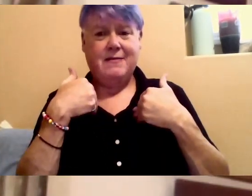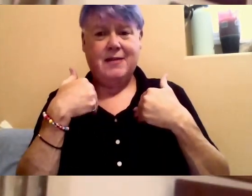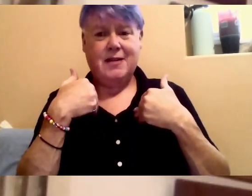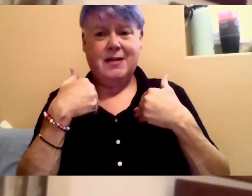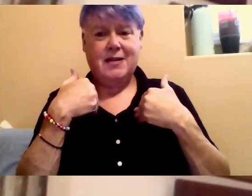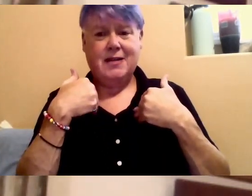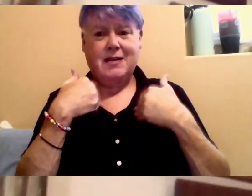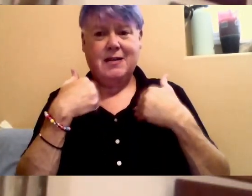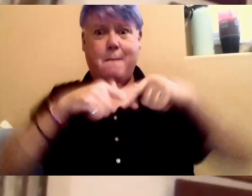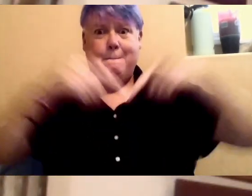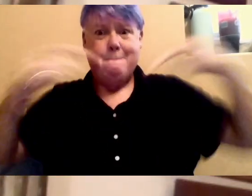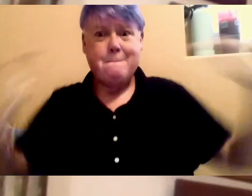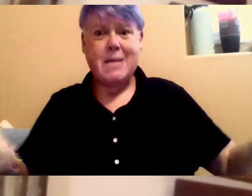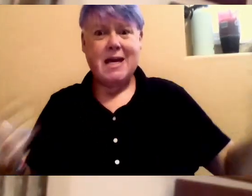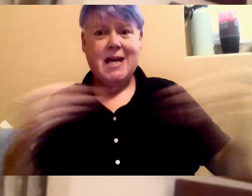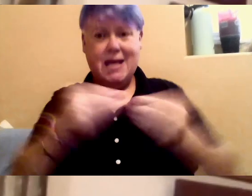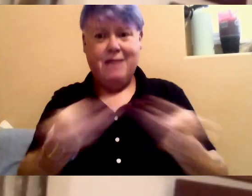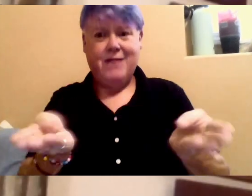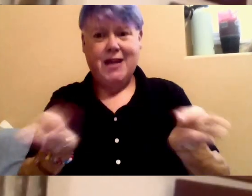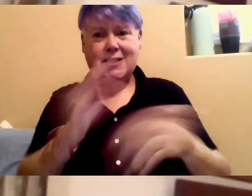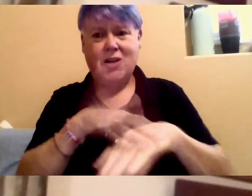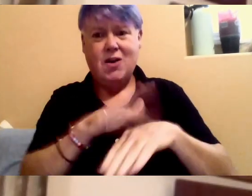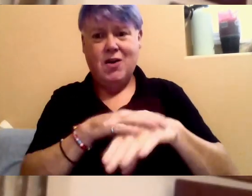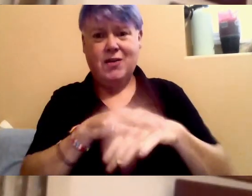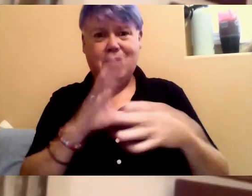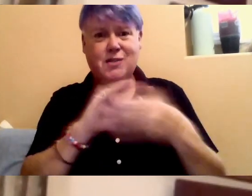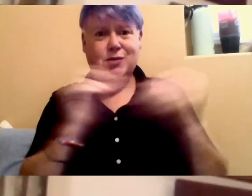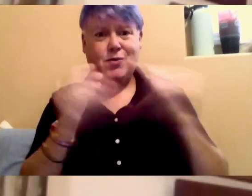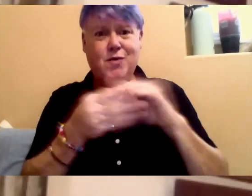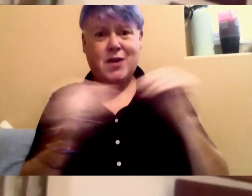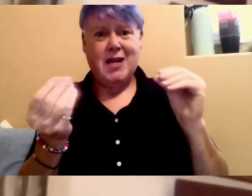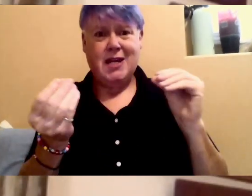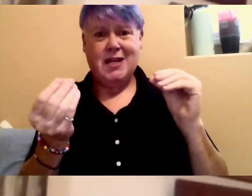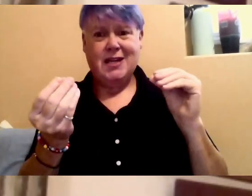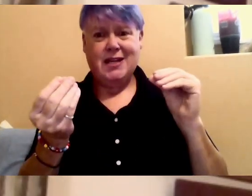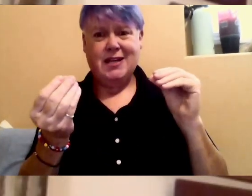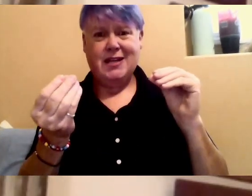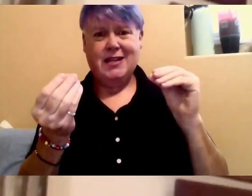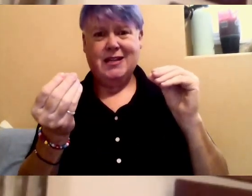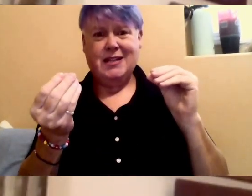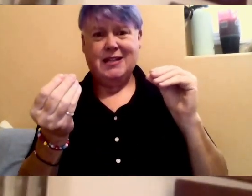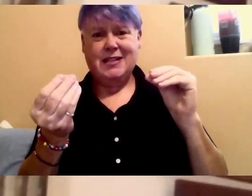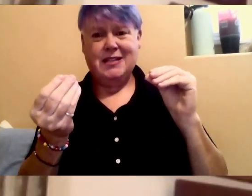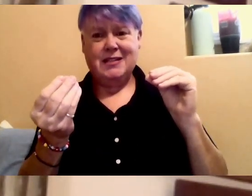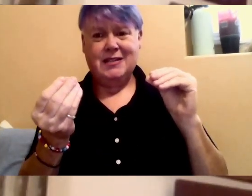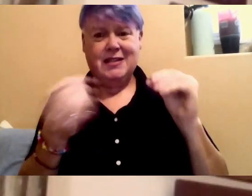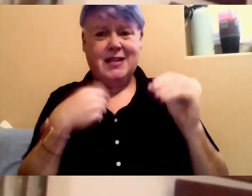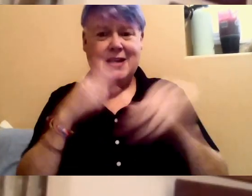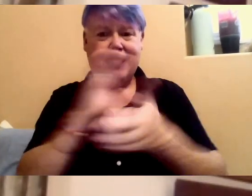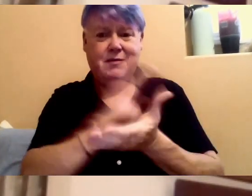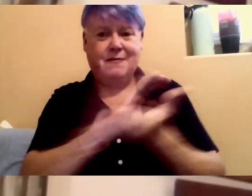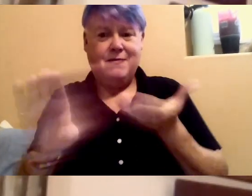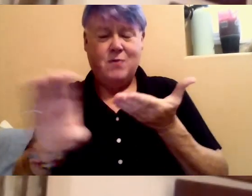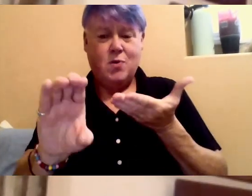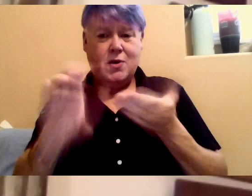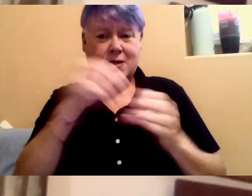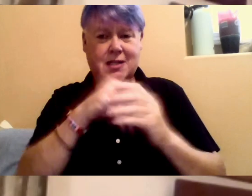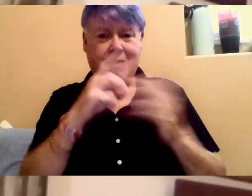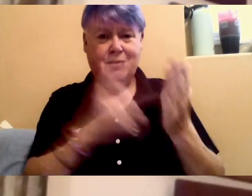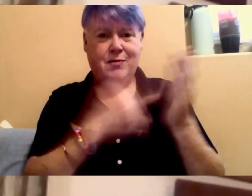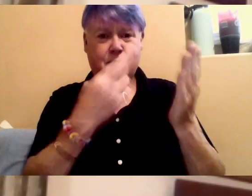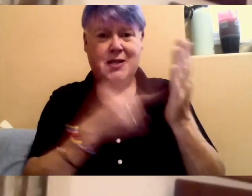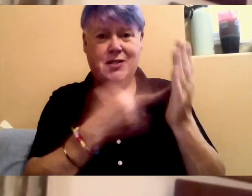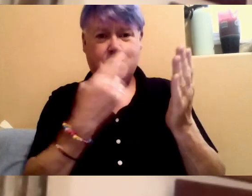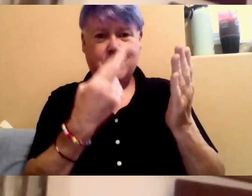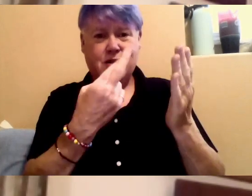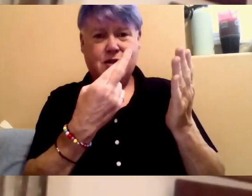effect on the story. The war did, and I was forced into that research. I really